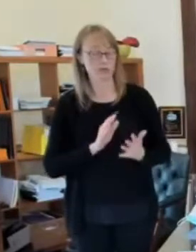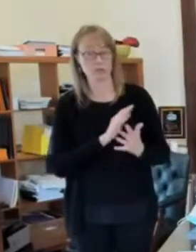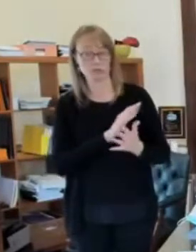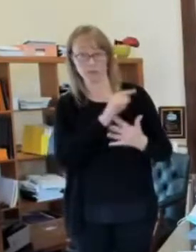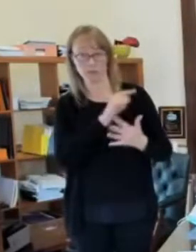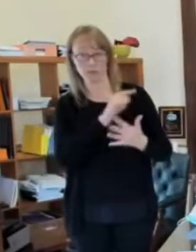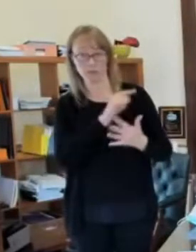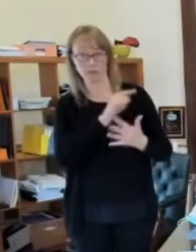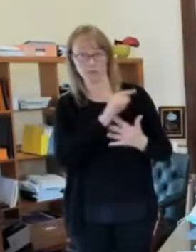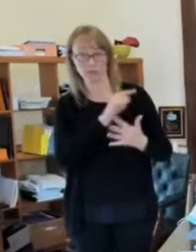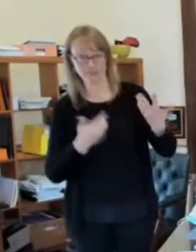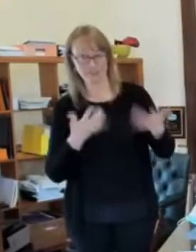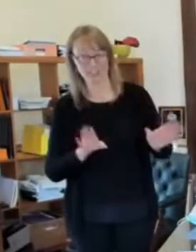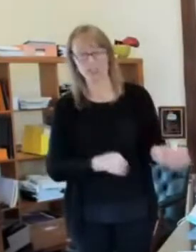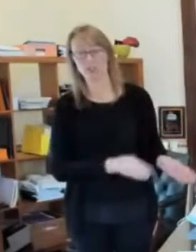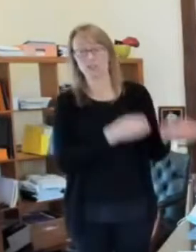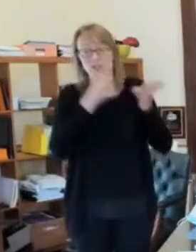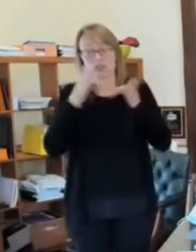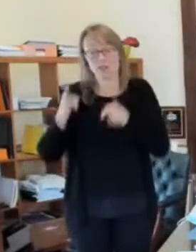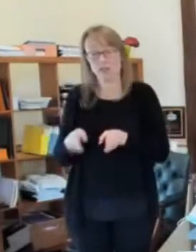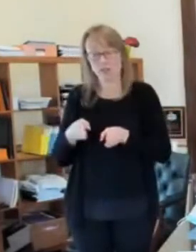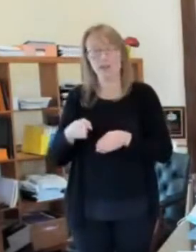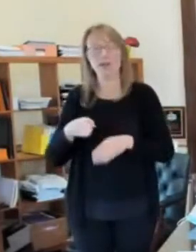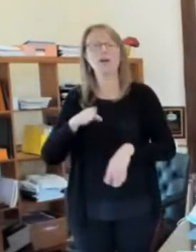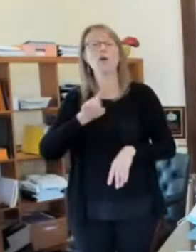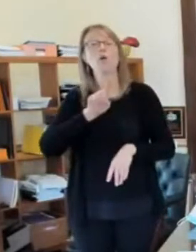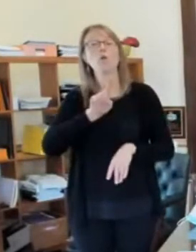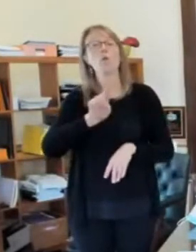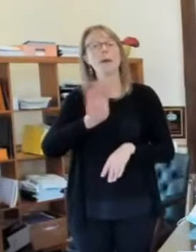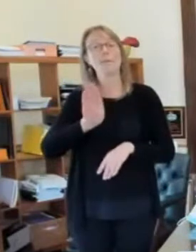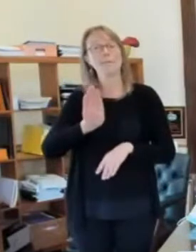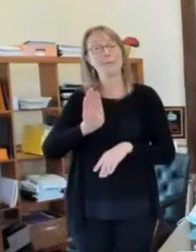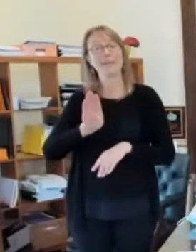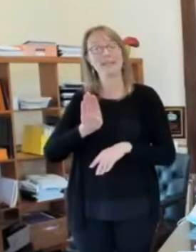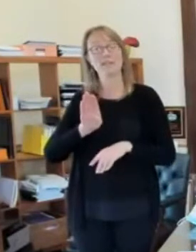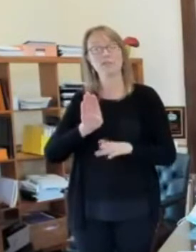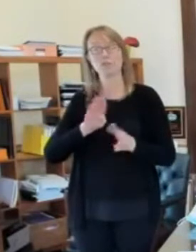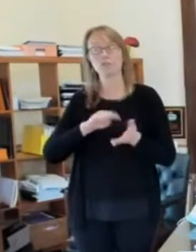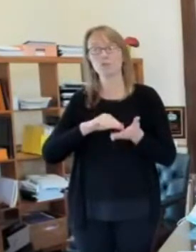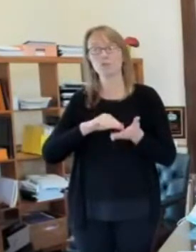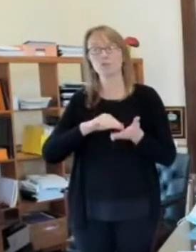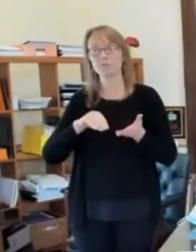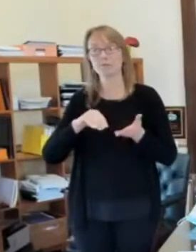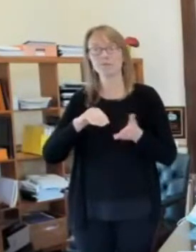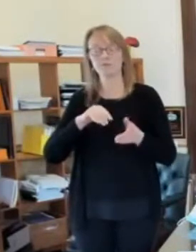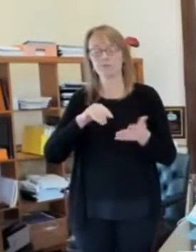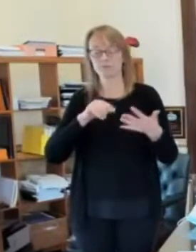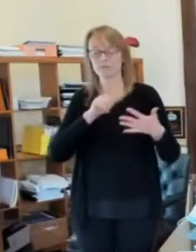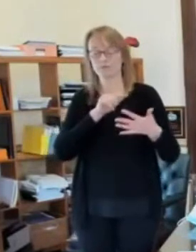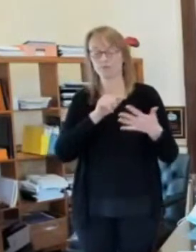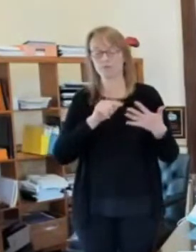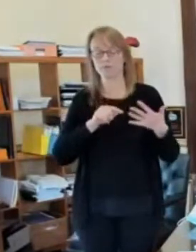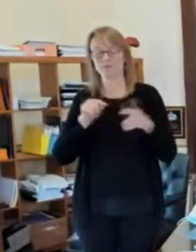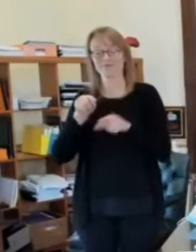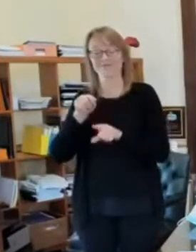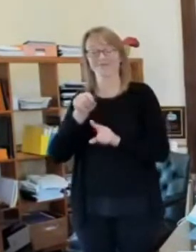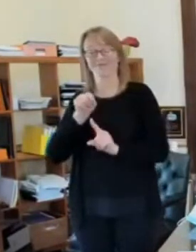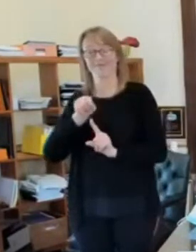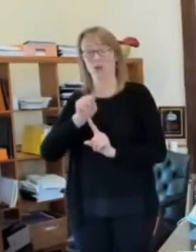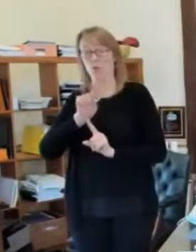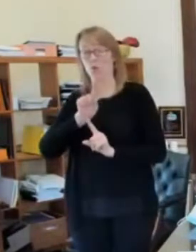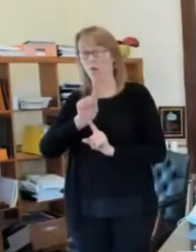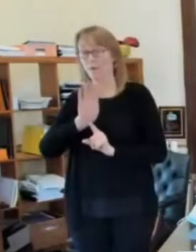tier 1, which is first responders and emergency workers. And after